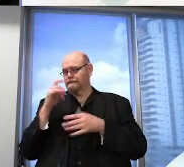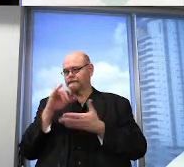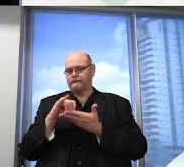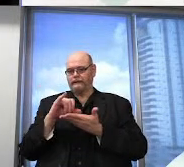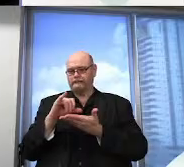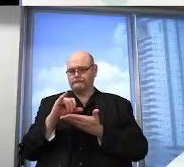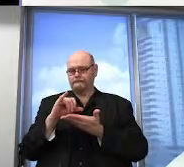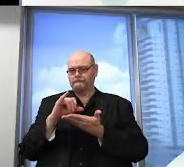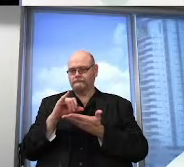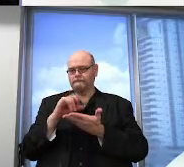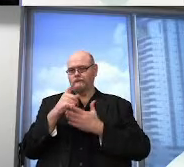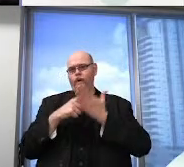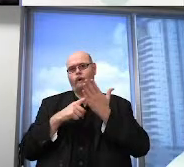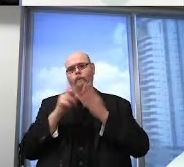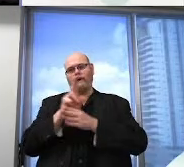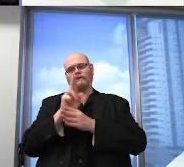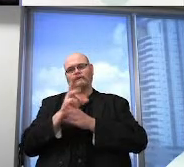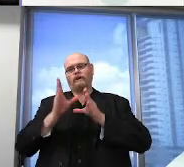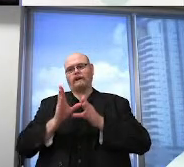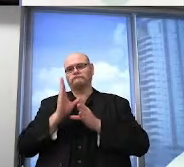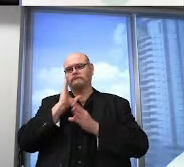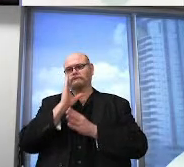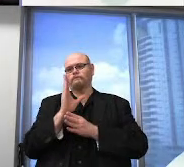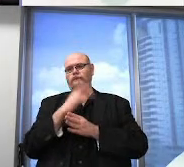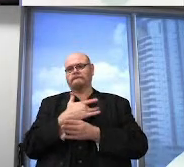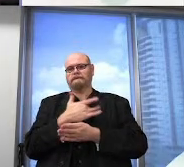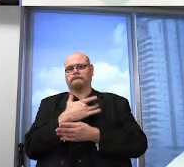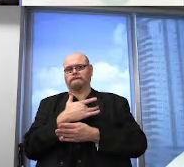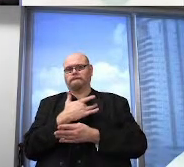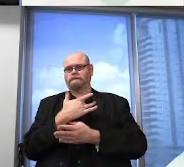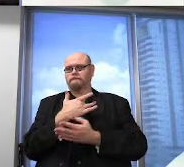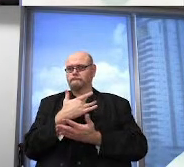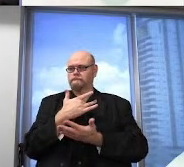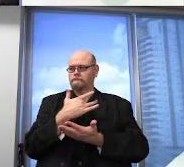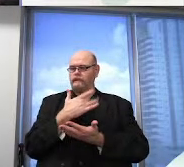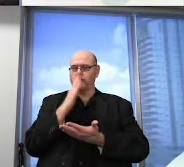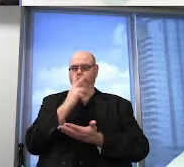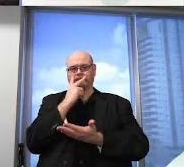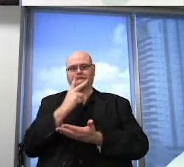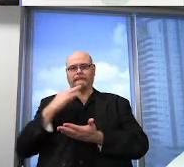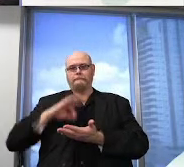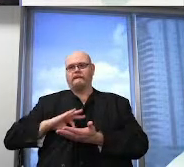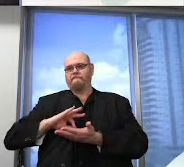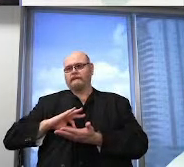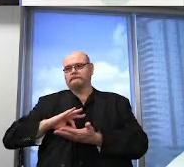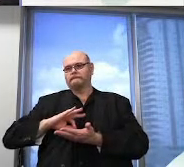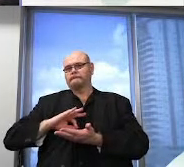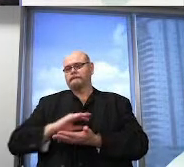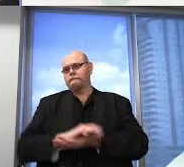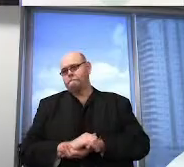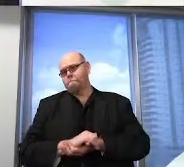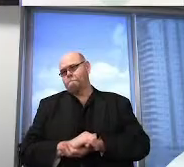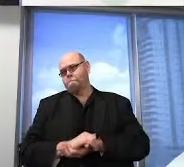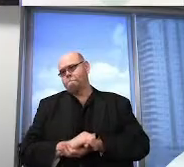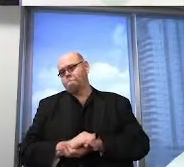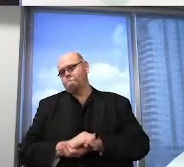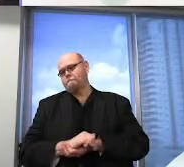that's what the customers will sense, the benefits that the customers will